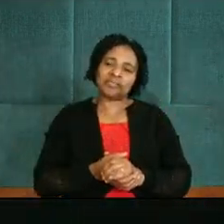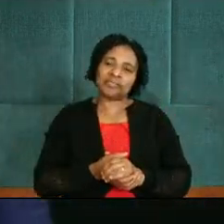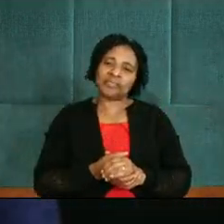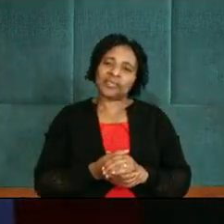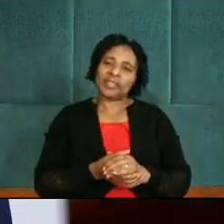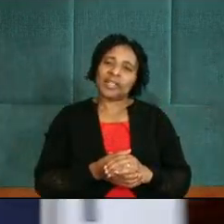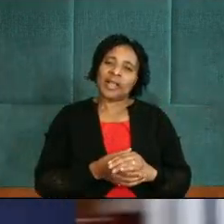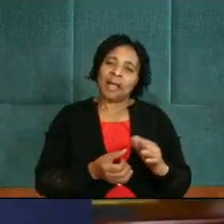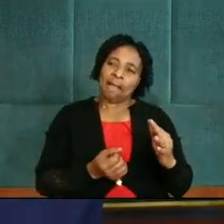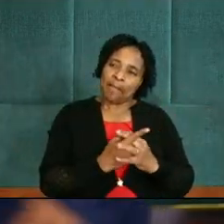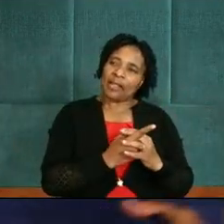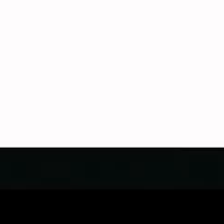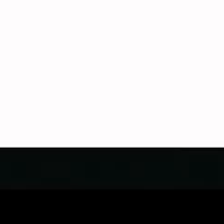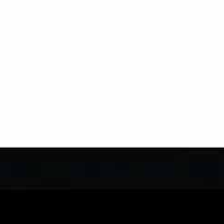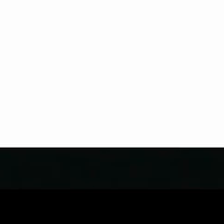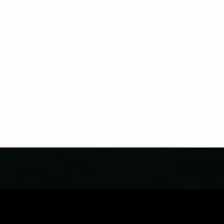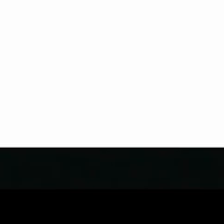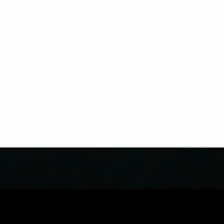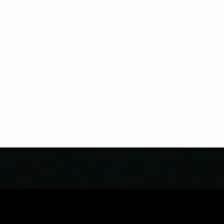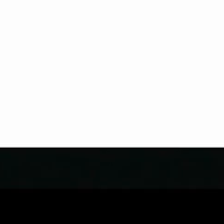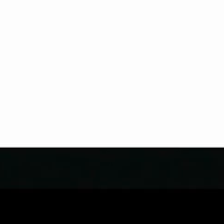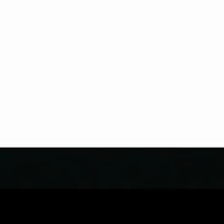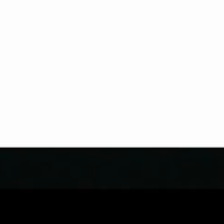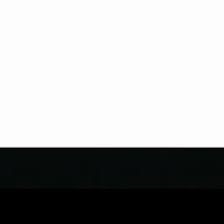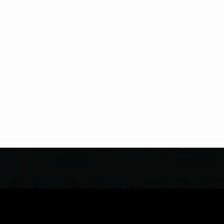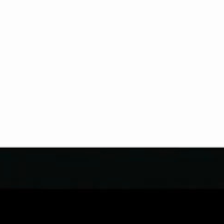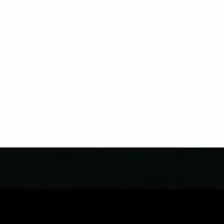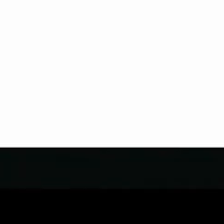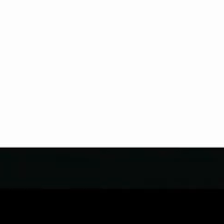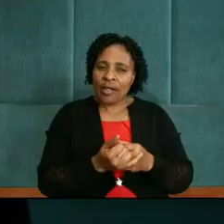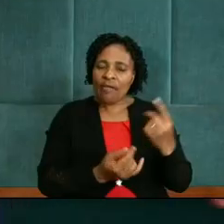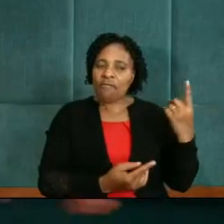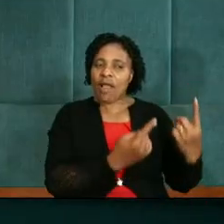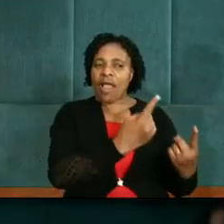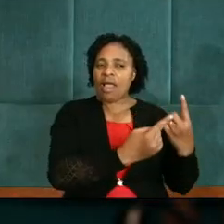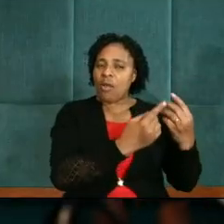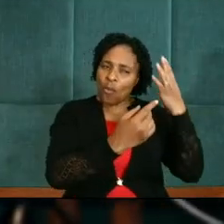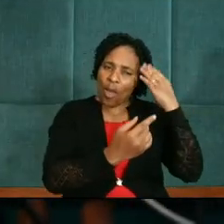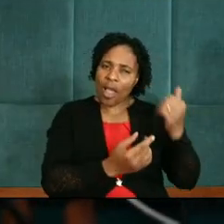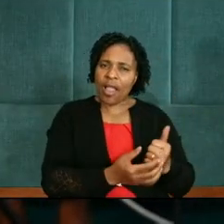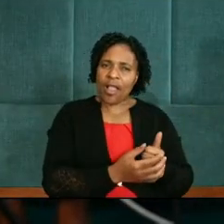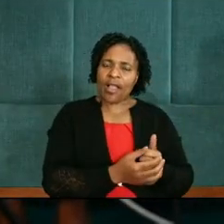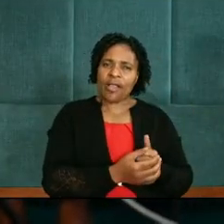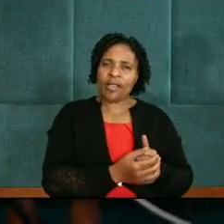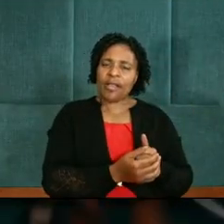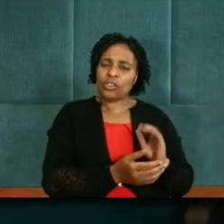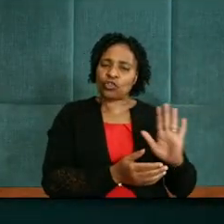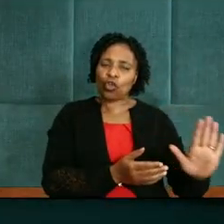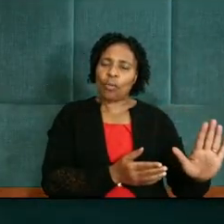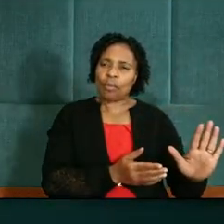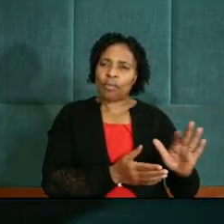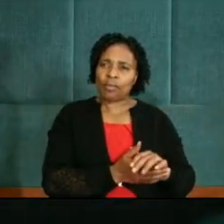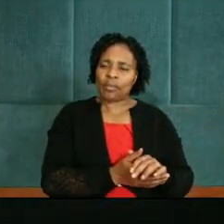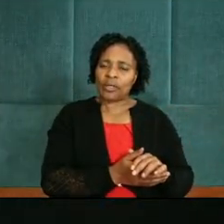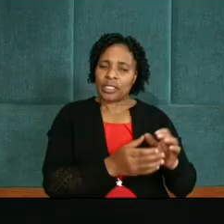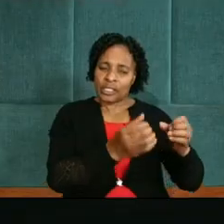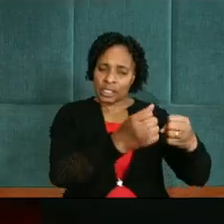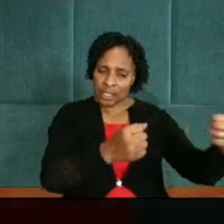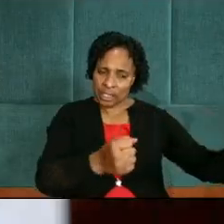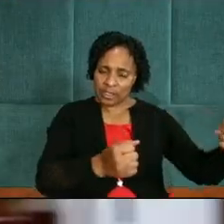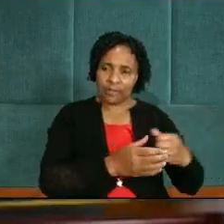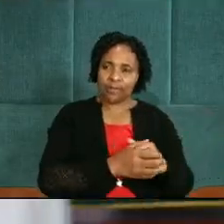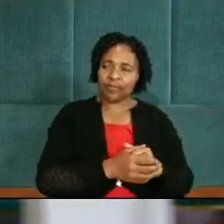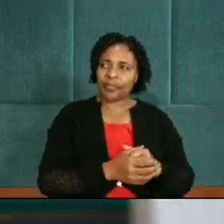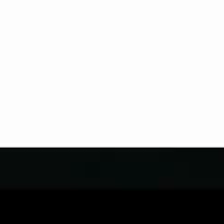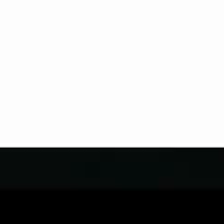Prepared for the devil and his angel. Why were they disqualified? Why was there a beep, beep at the mercy at the pearly gates? For,